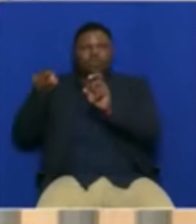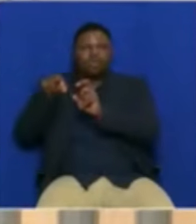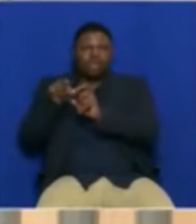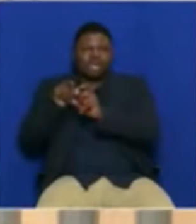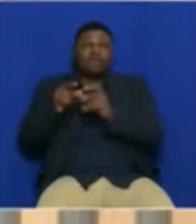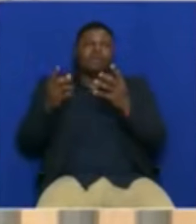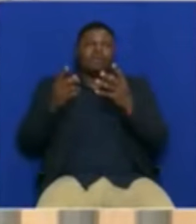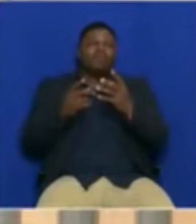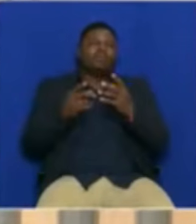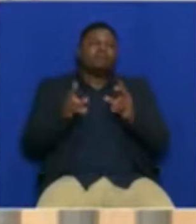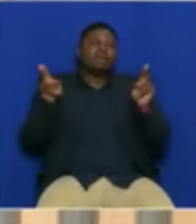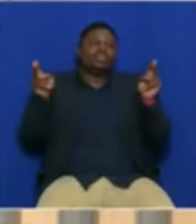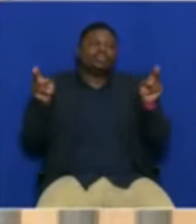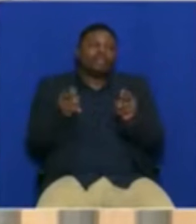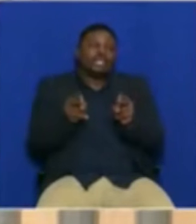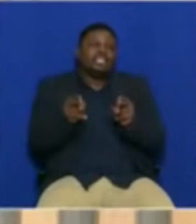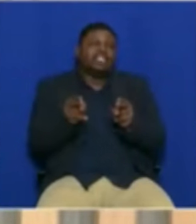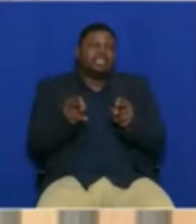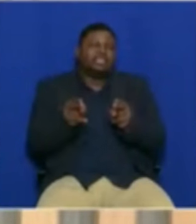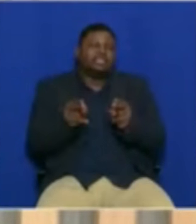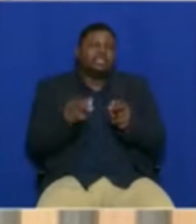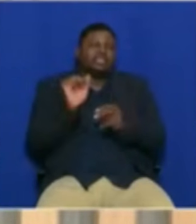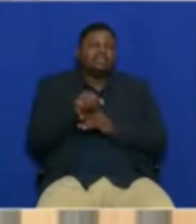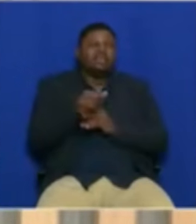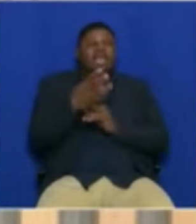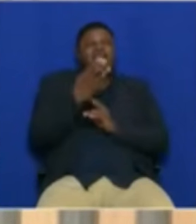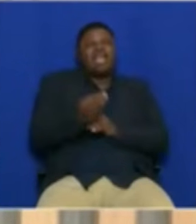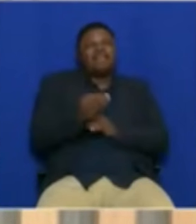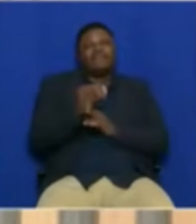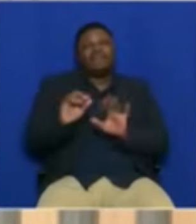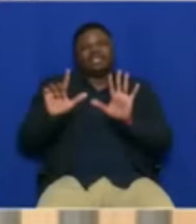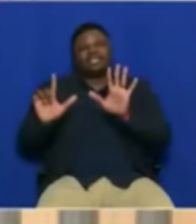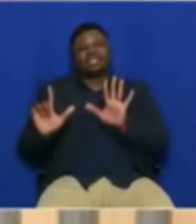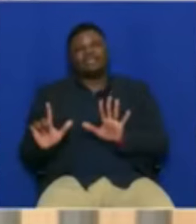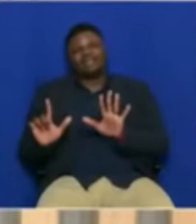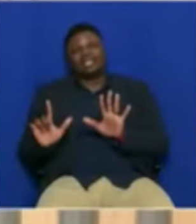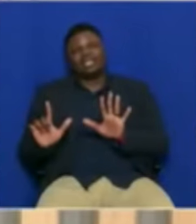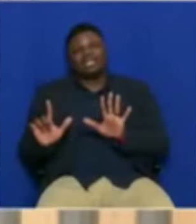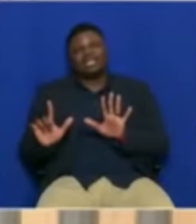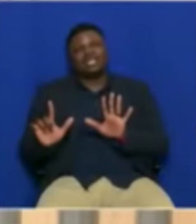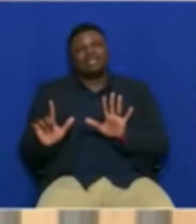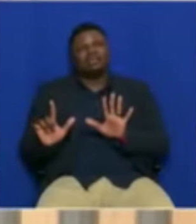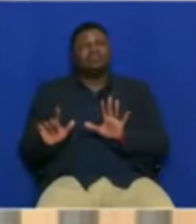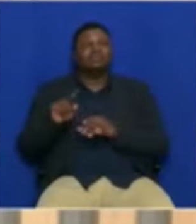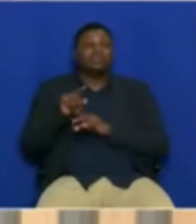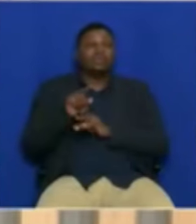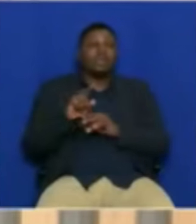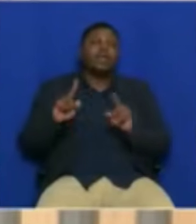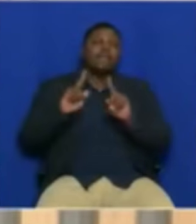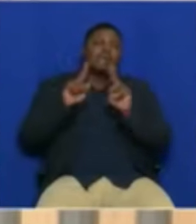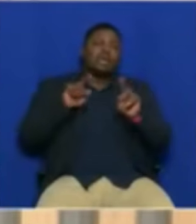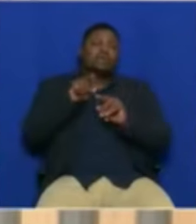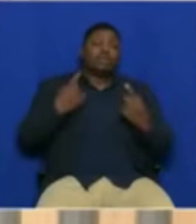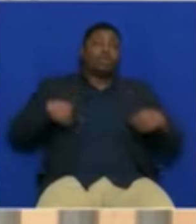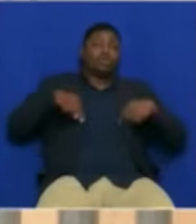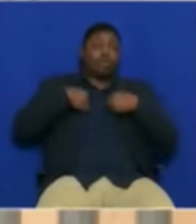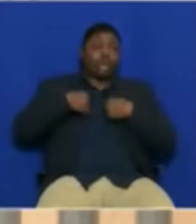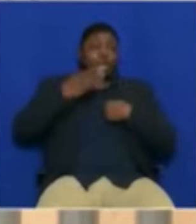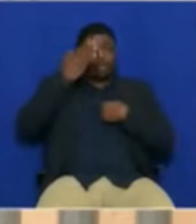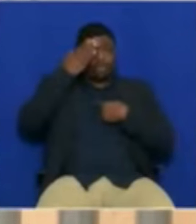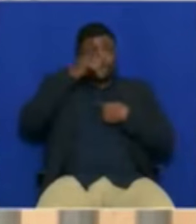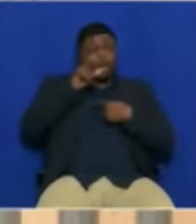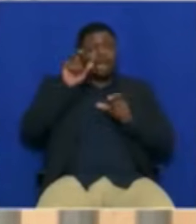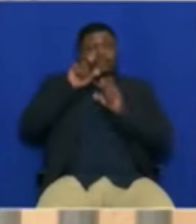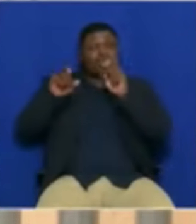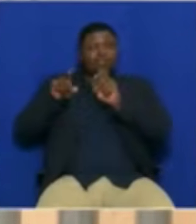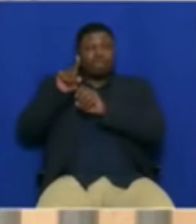I think 7 there is a typo, because we know from facts that 5 were shortlisted. Do you accept